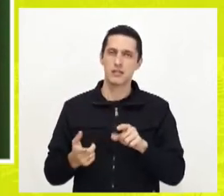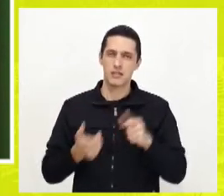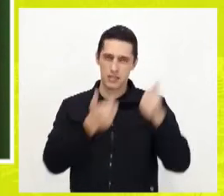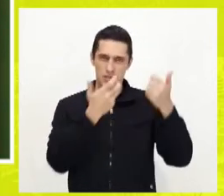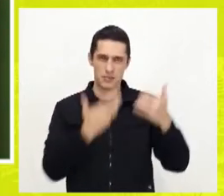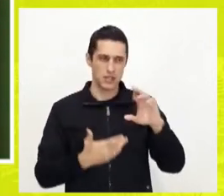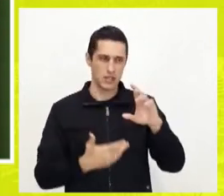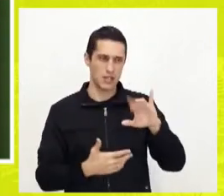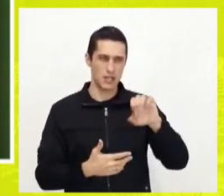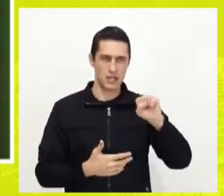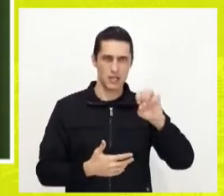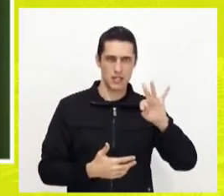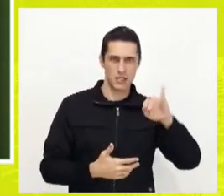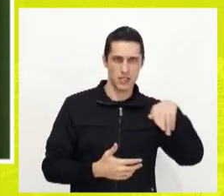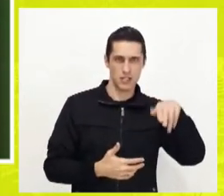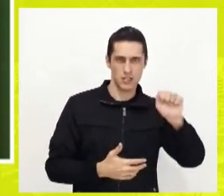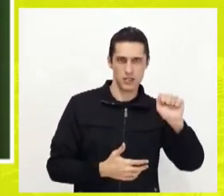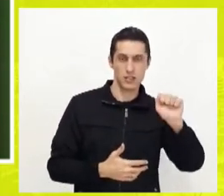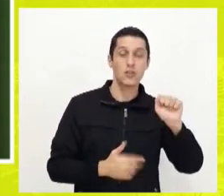like chris said